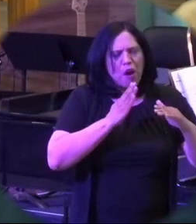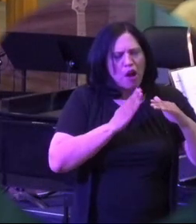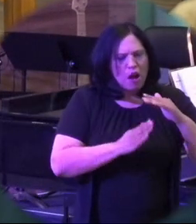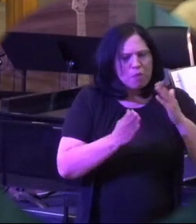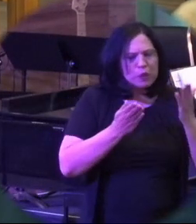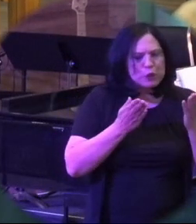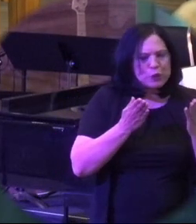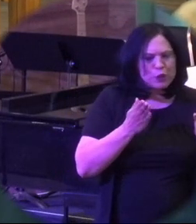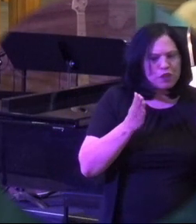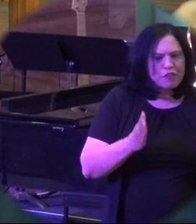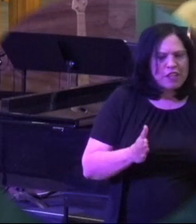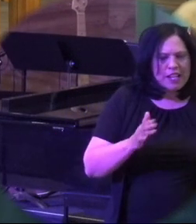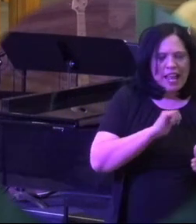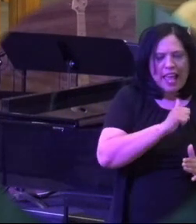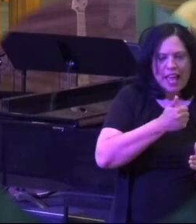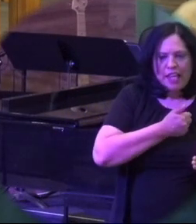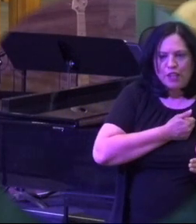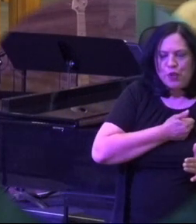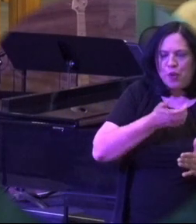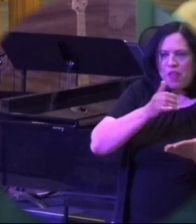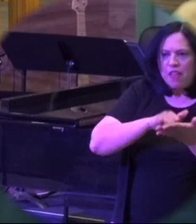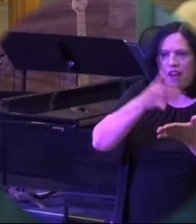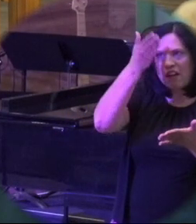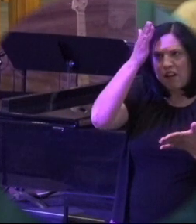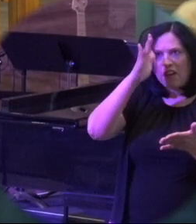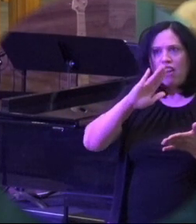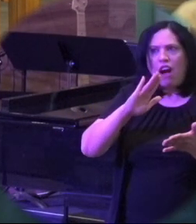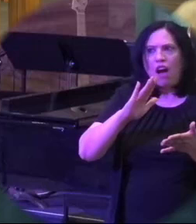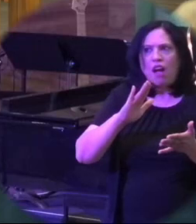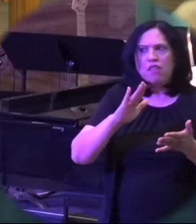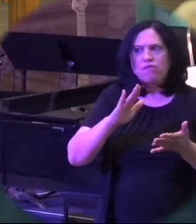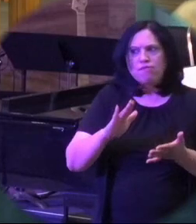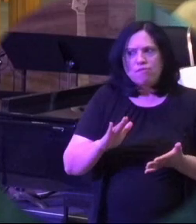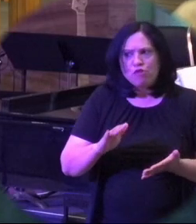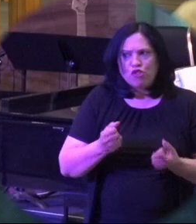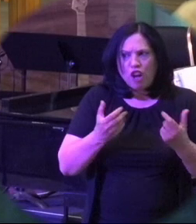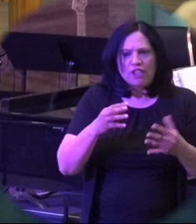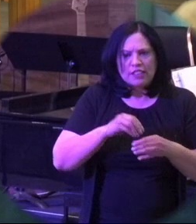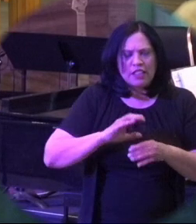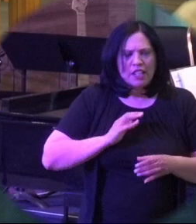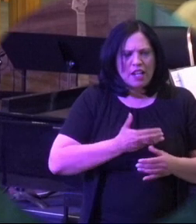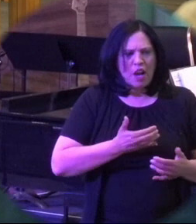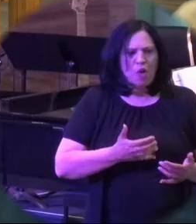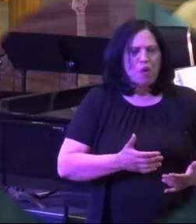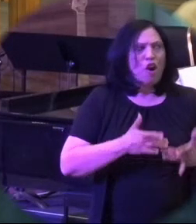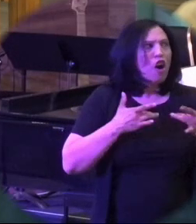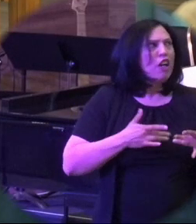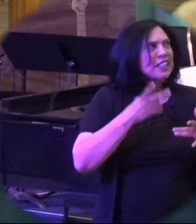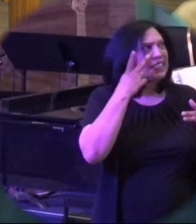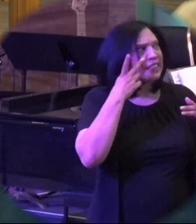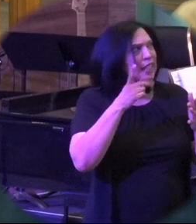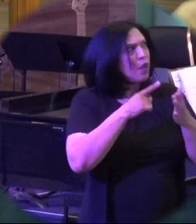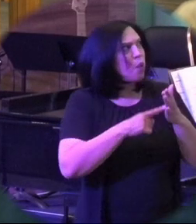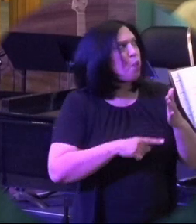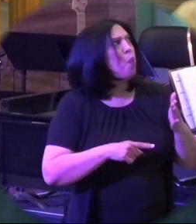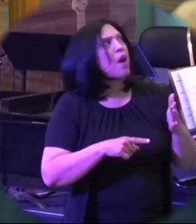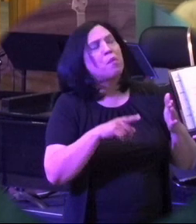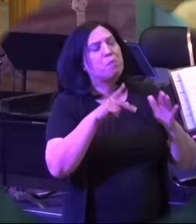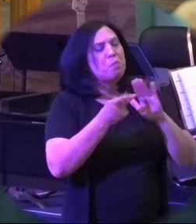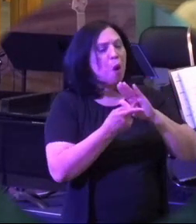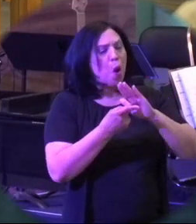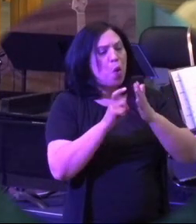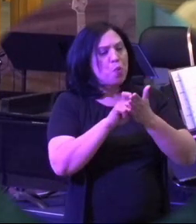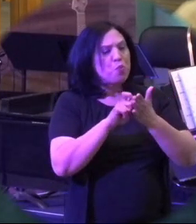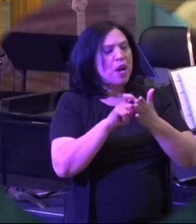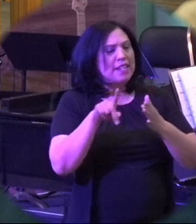our hearts. Look what St. Paul writes. Do nothing out of selfish ambition or vain conceit like the builders